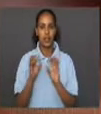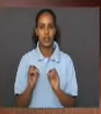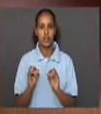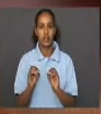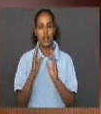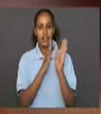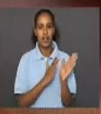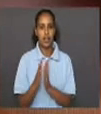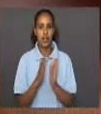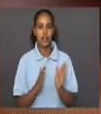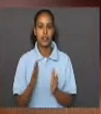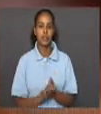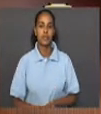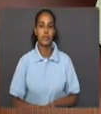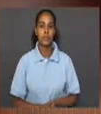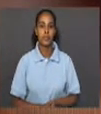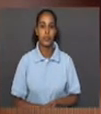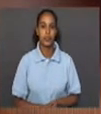Students, let's get ready.